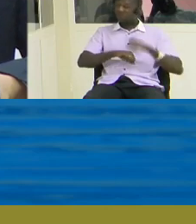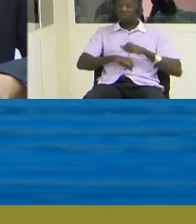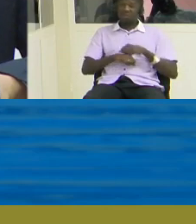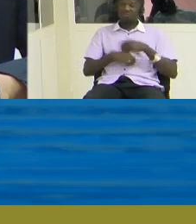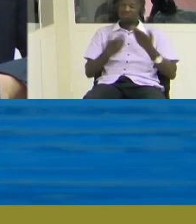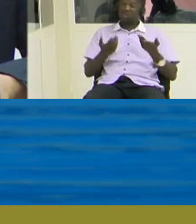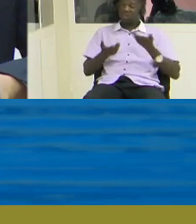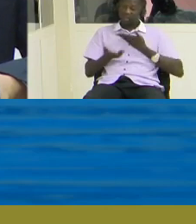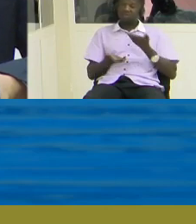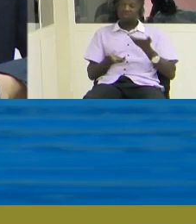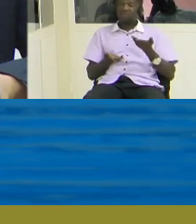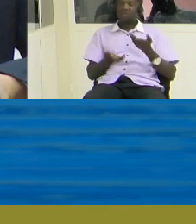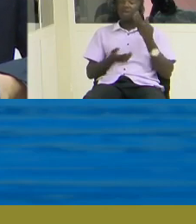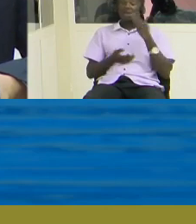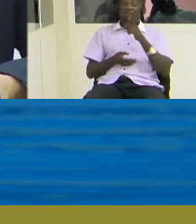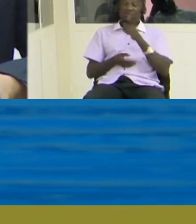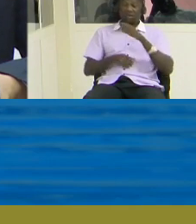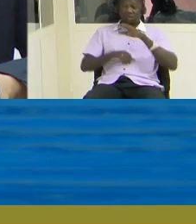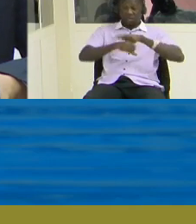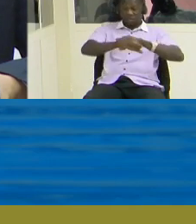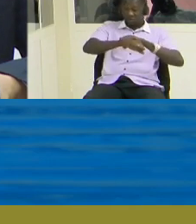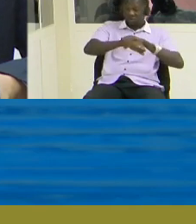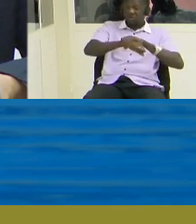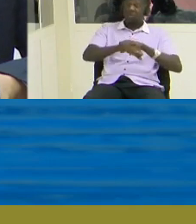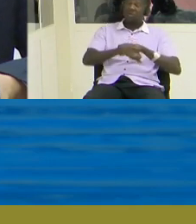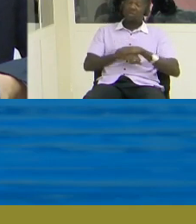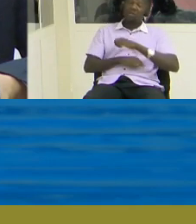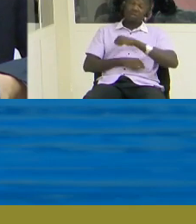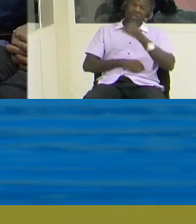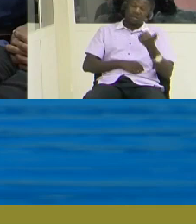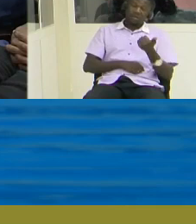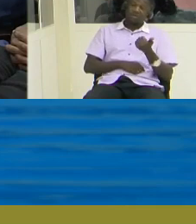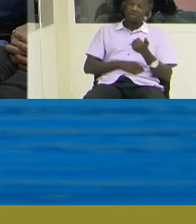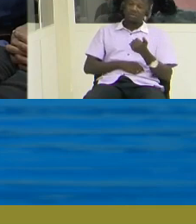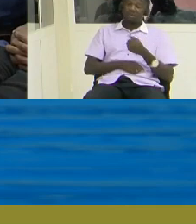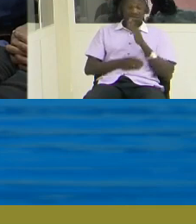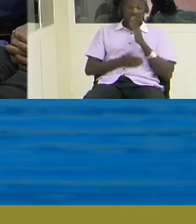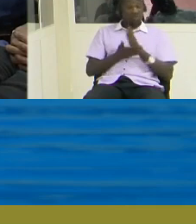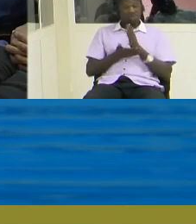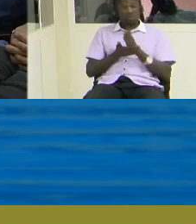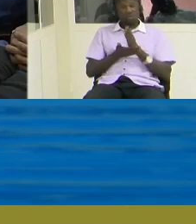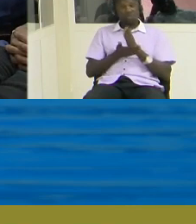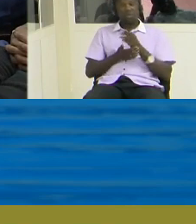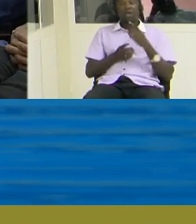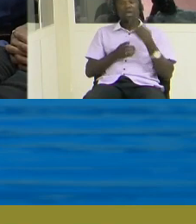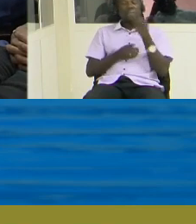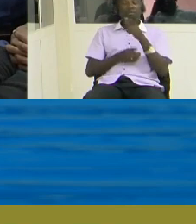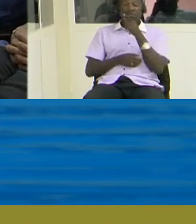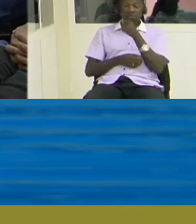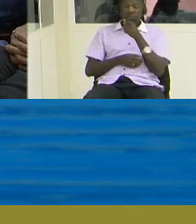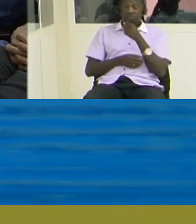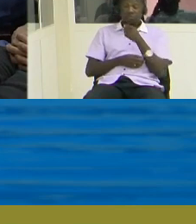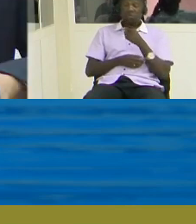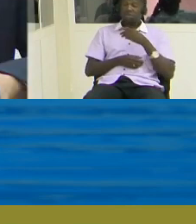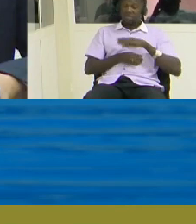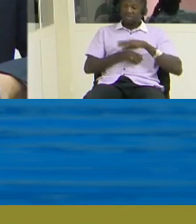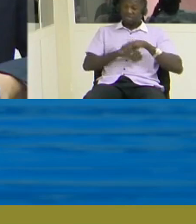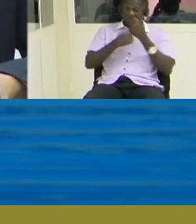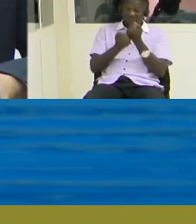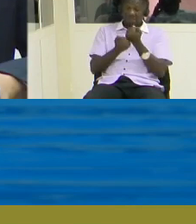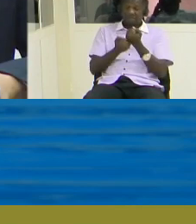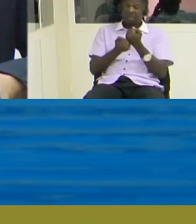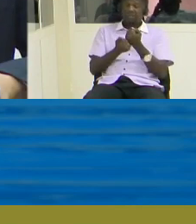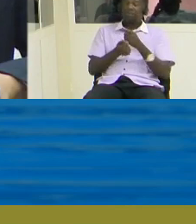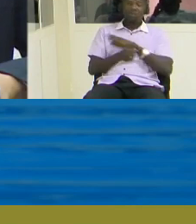tortured if you are caught and as a matter of fact that if you are not to give any